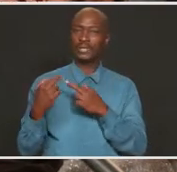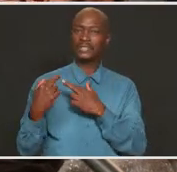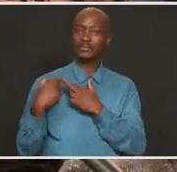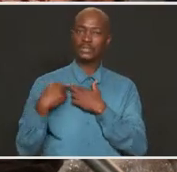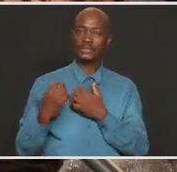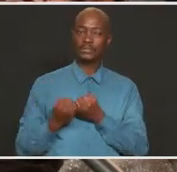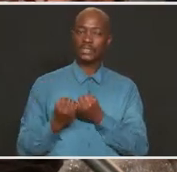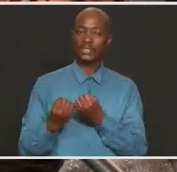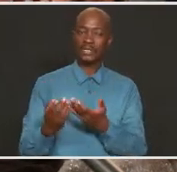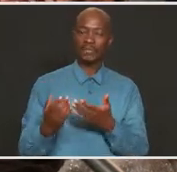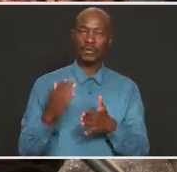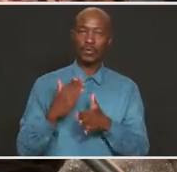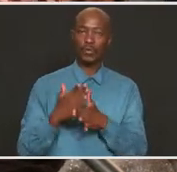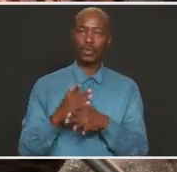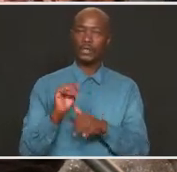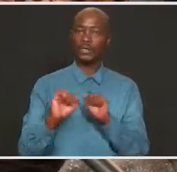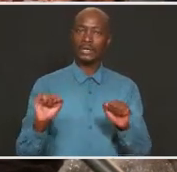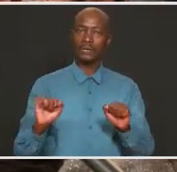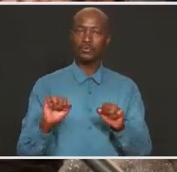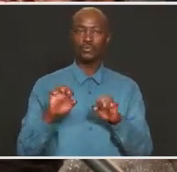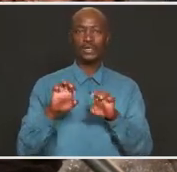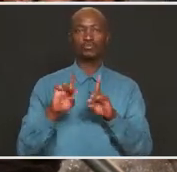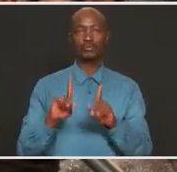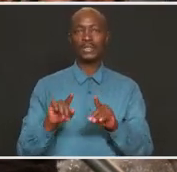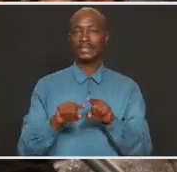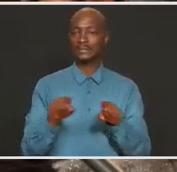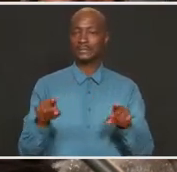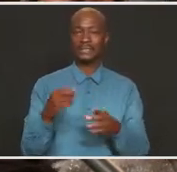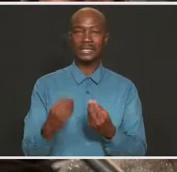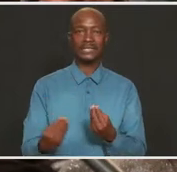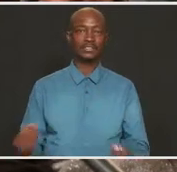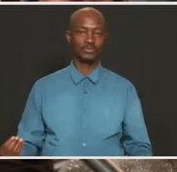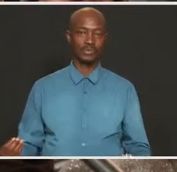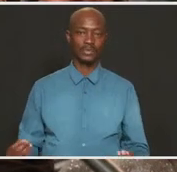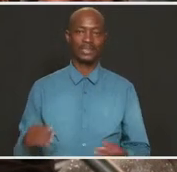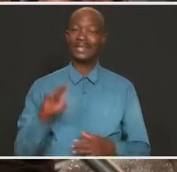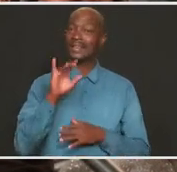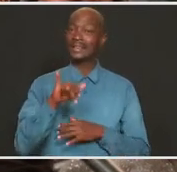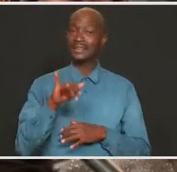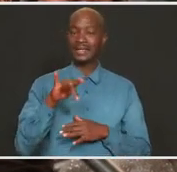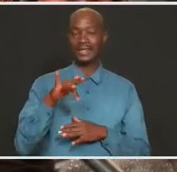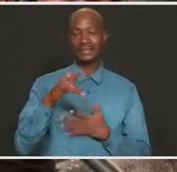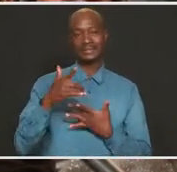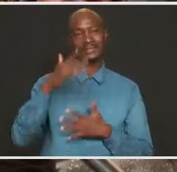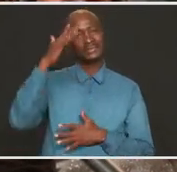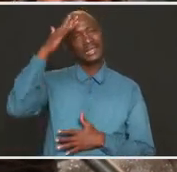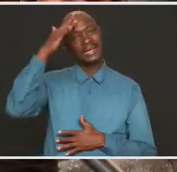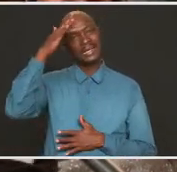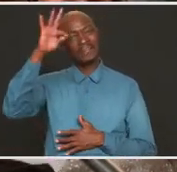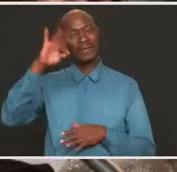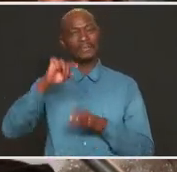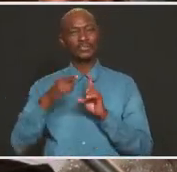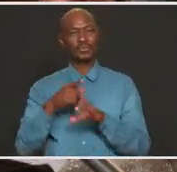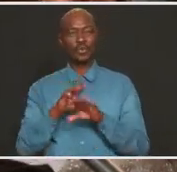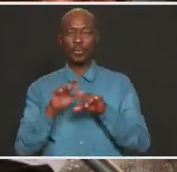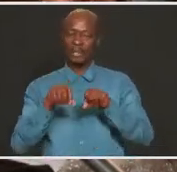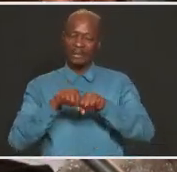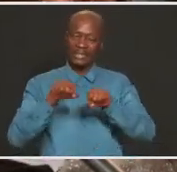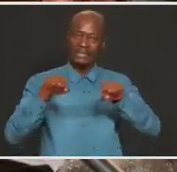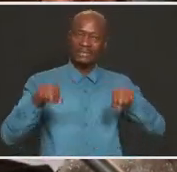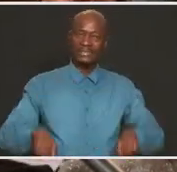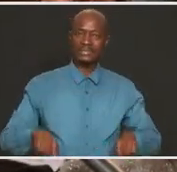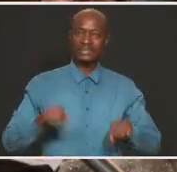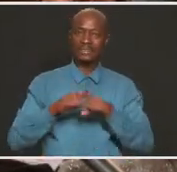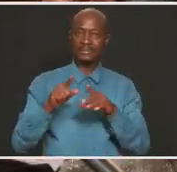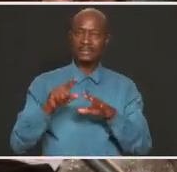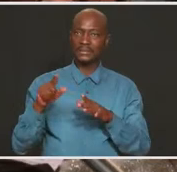their duties to educate their children that the government or the systems of the the government has put in